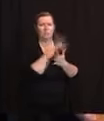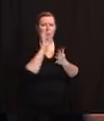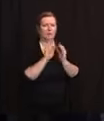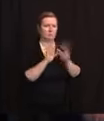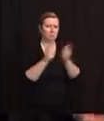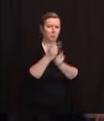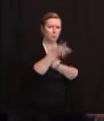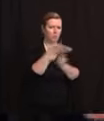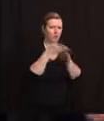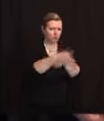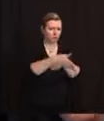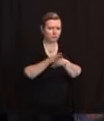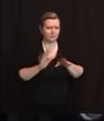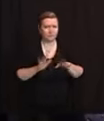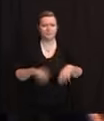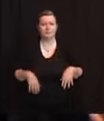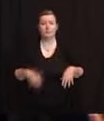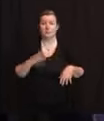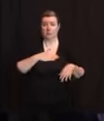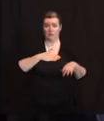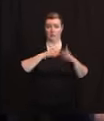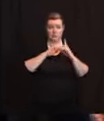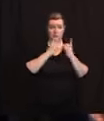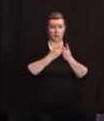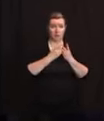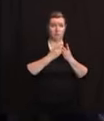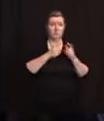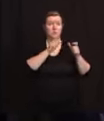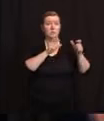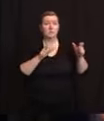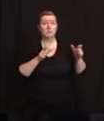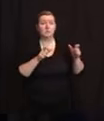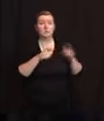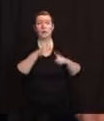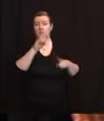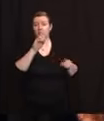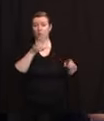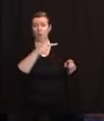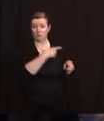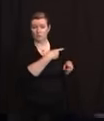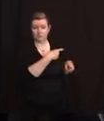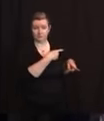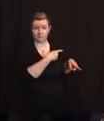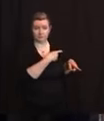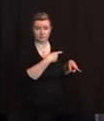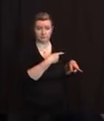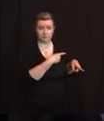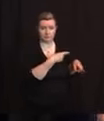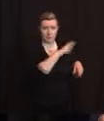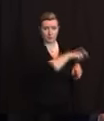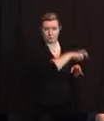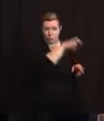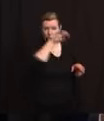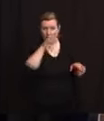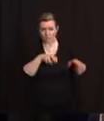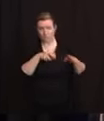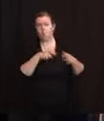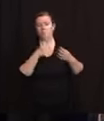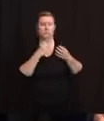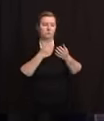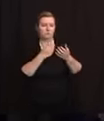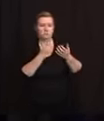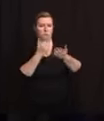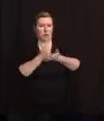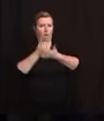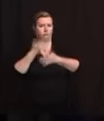have hundreds from within Department of Labor who are moving over to UI to help out. We're processing hundreds from other departments. Some have already started, also helping out with our UI